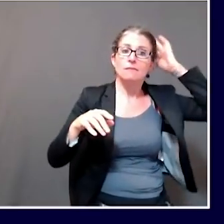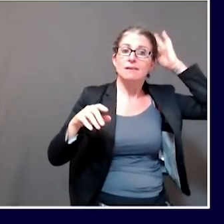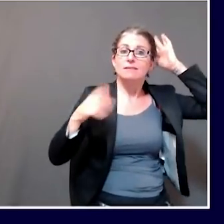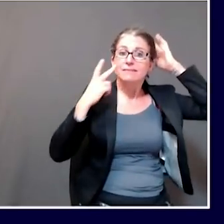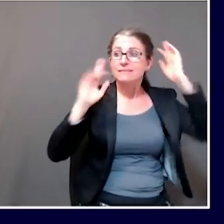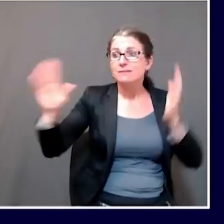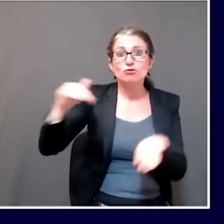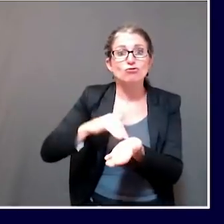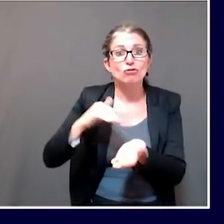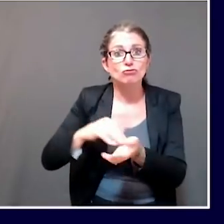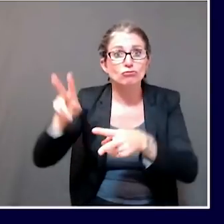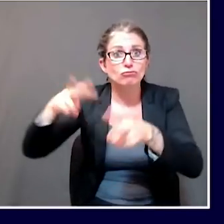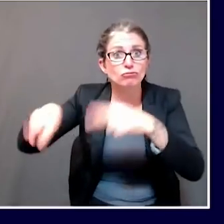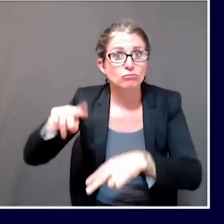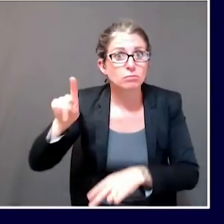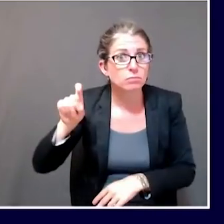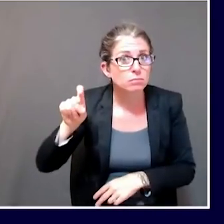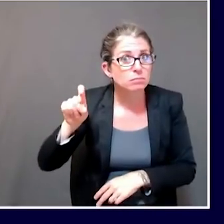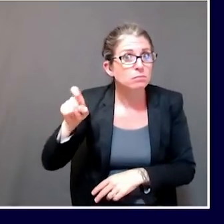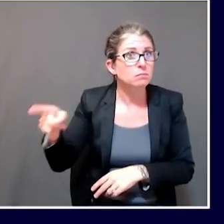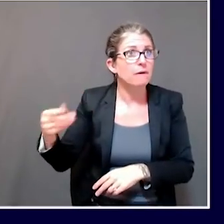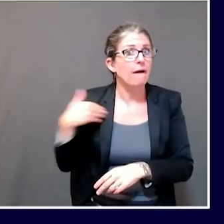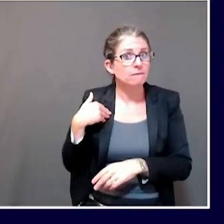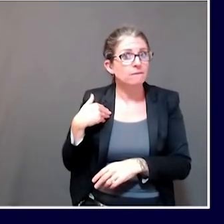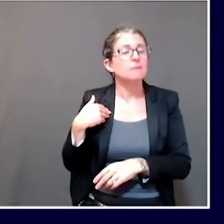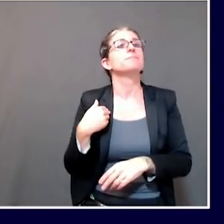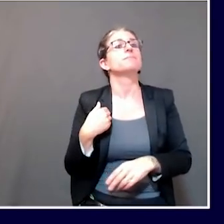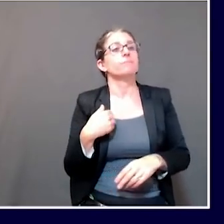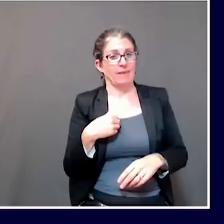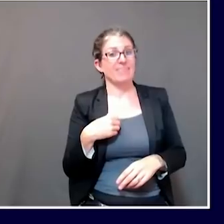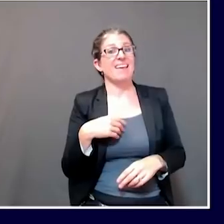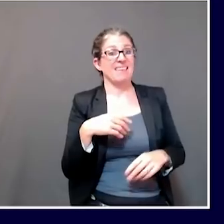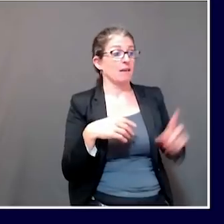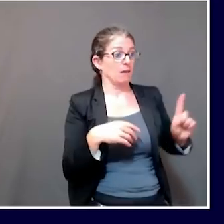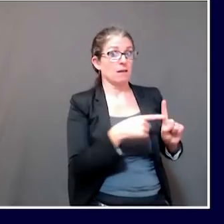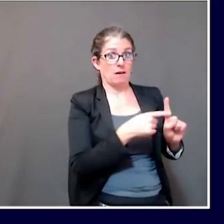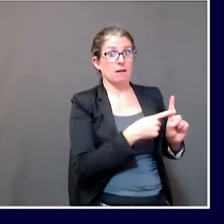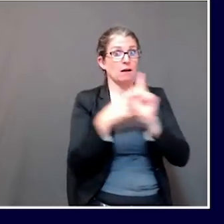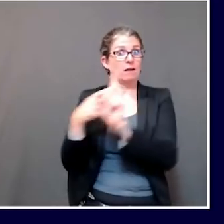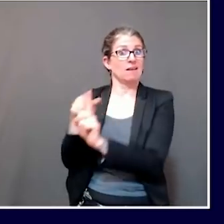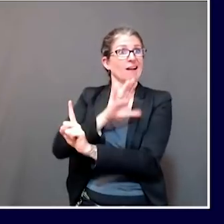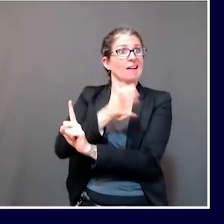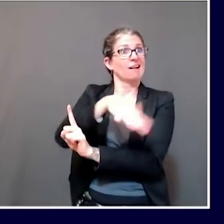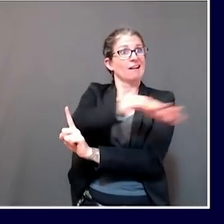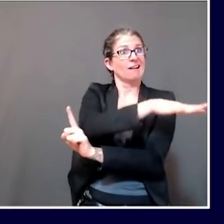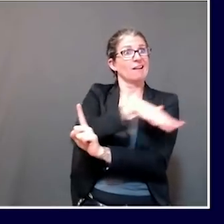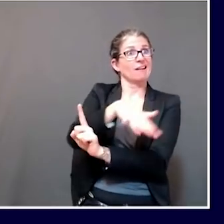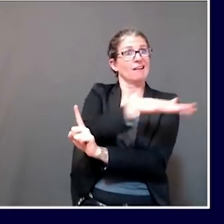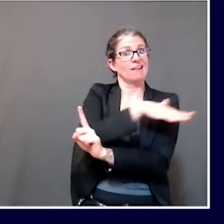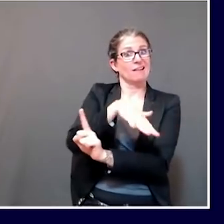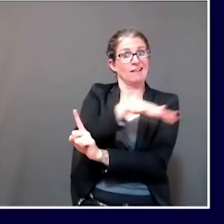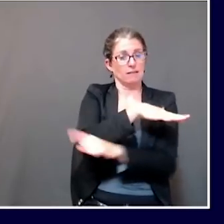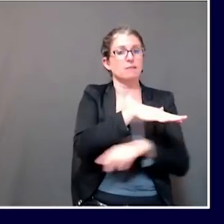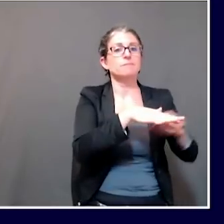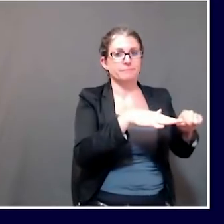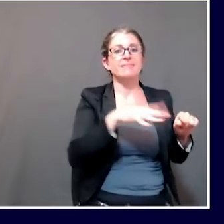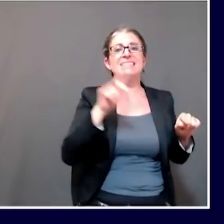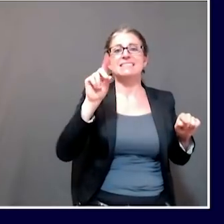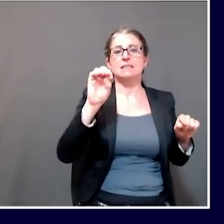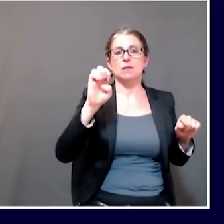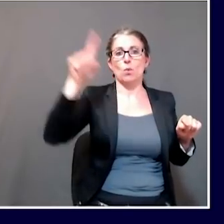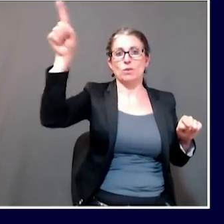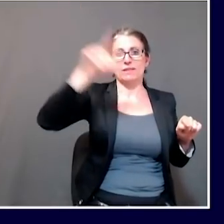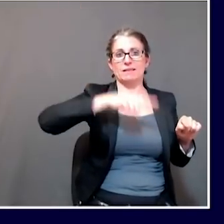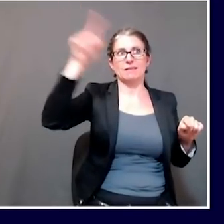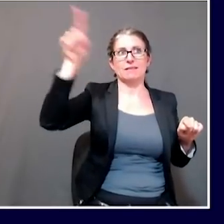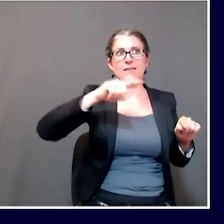Number two, at that time, the Department of Education liaison will touch base with the Maine CDC